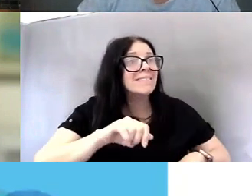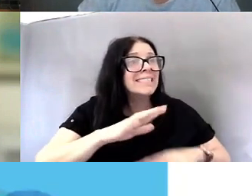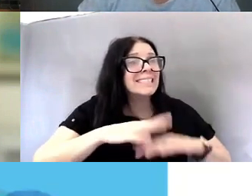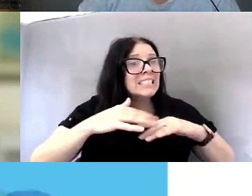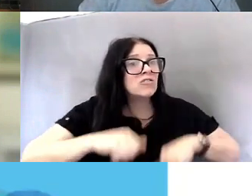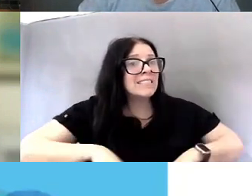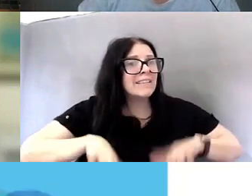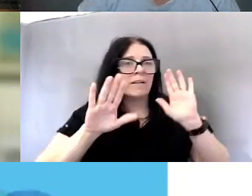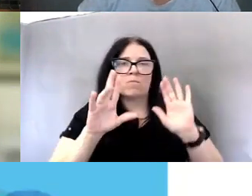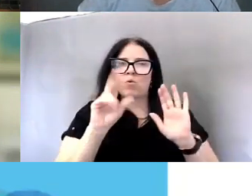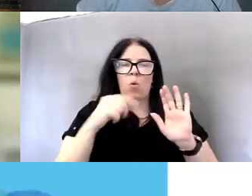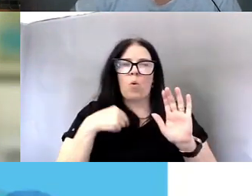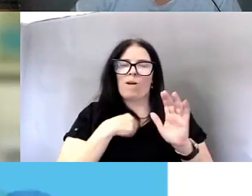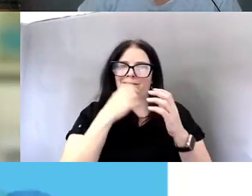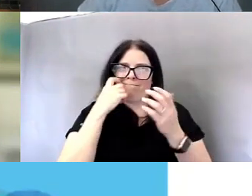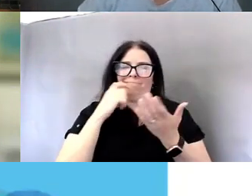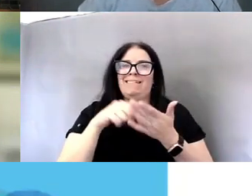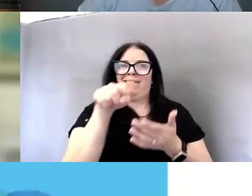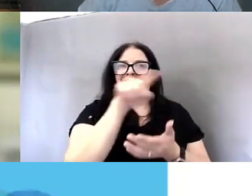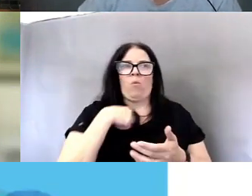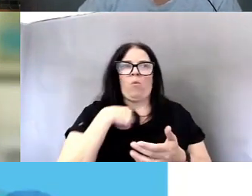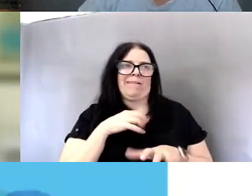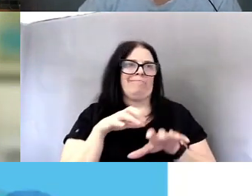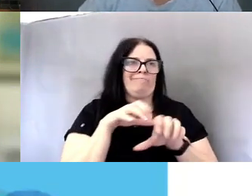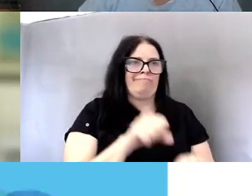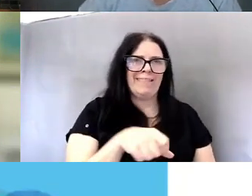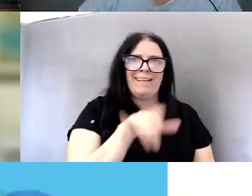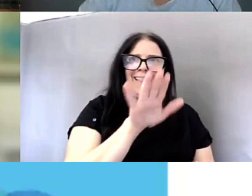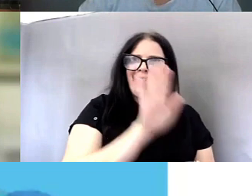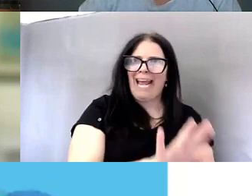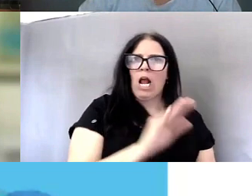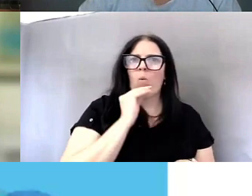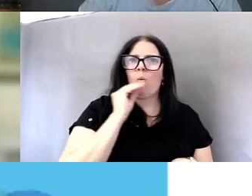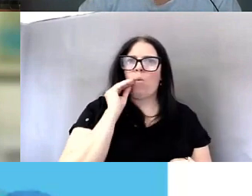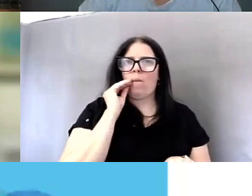Nations people that call this land home.